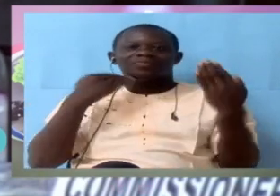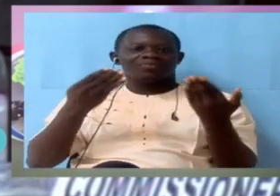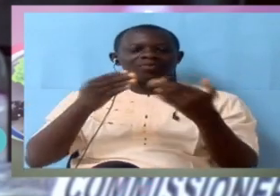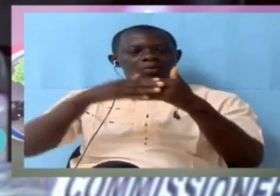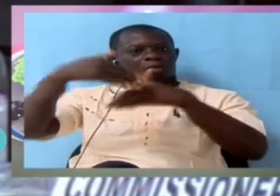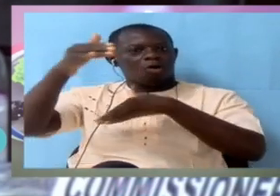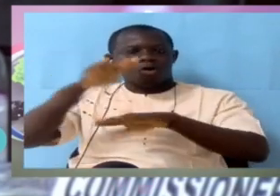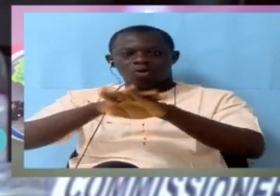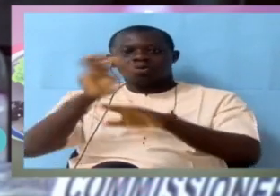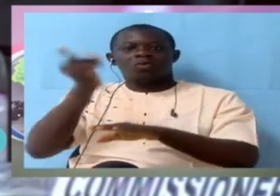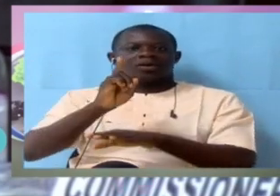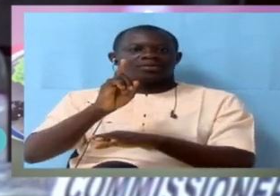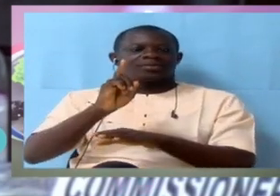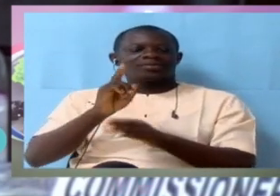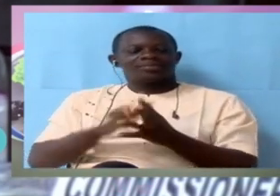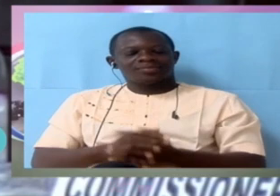on